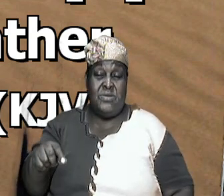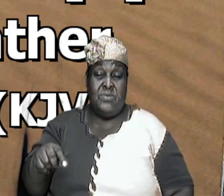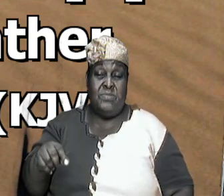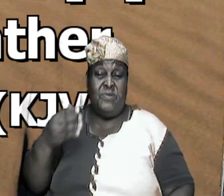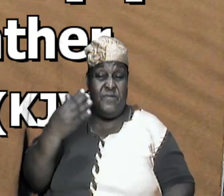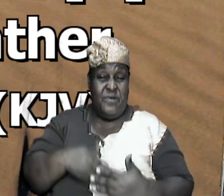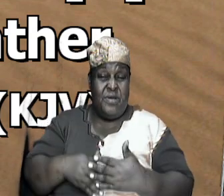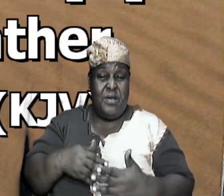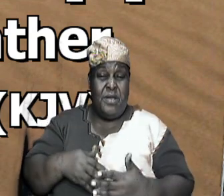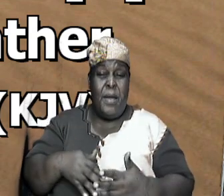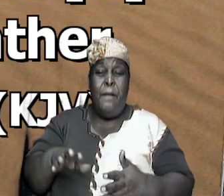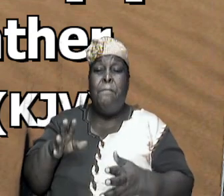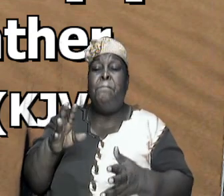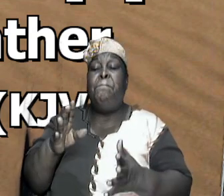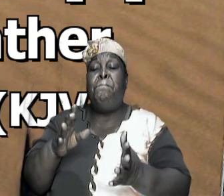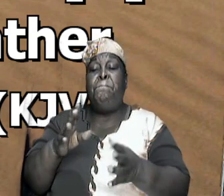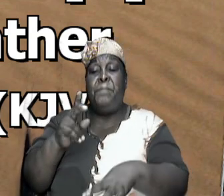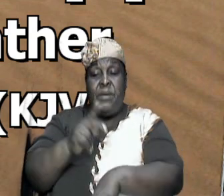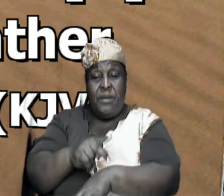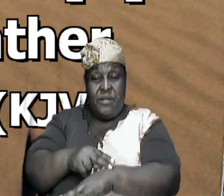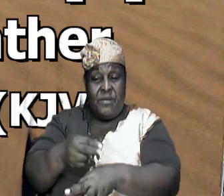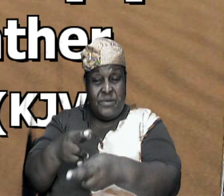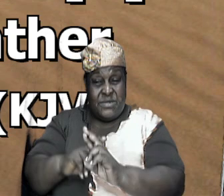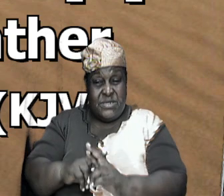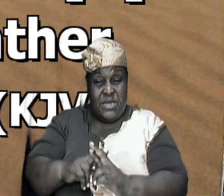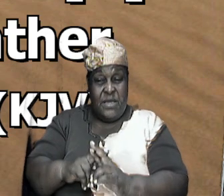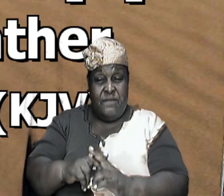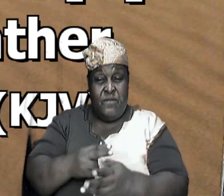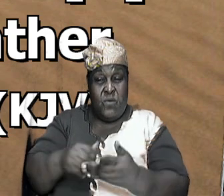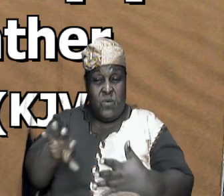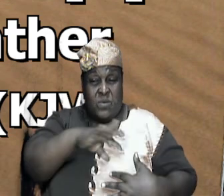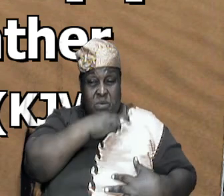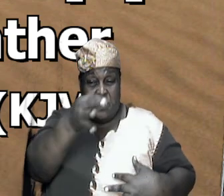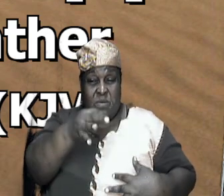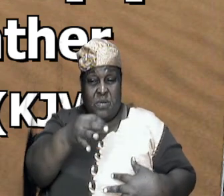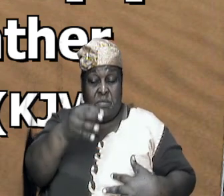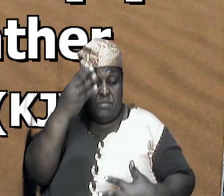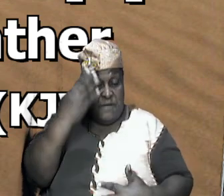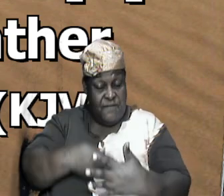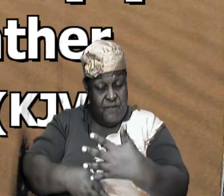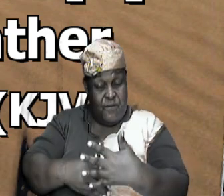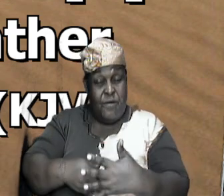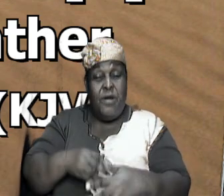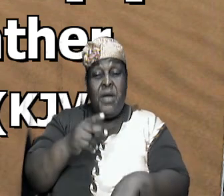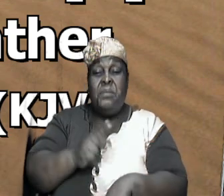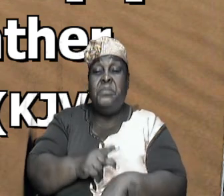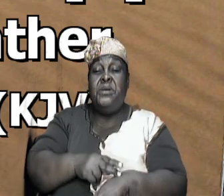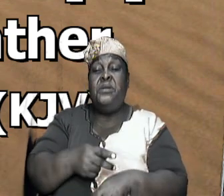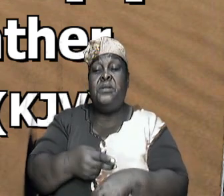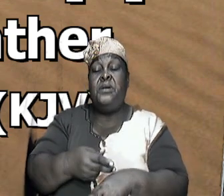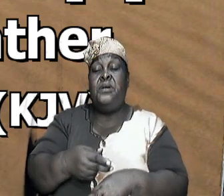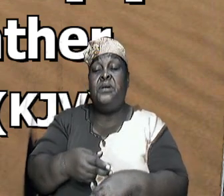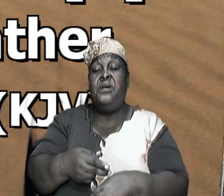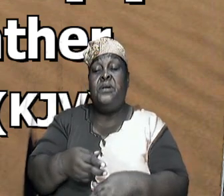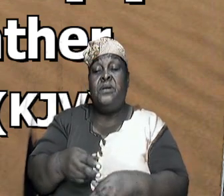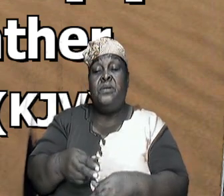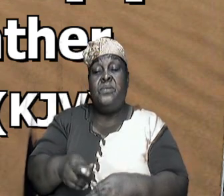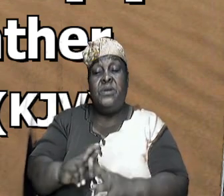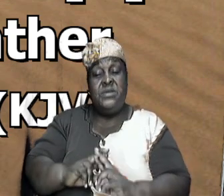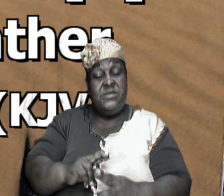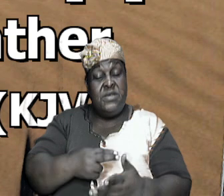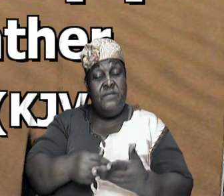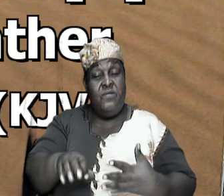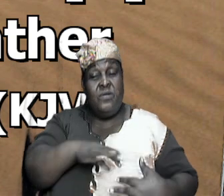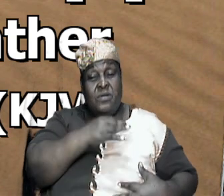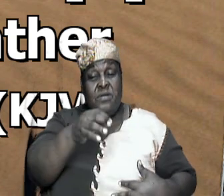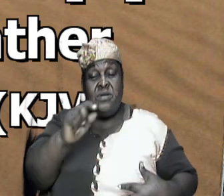Peter received the gift of the Holy Ghost. This was before he actually received the gift of the Holy Ghost. This was while he